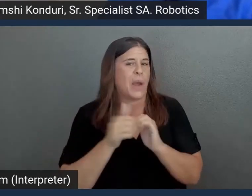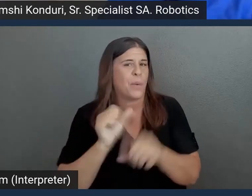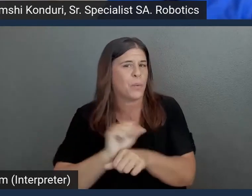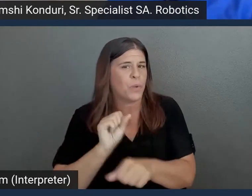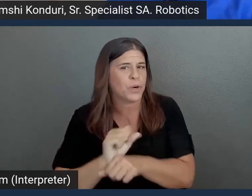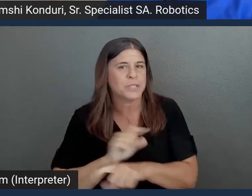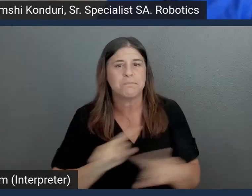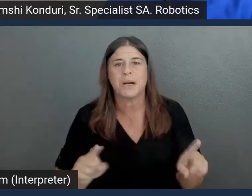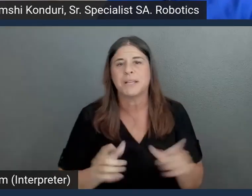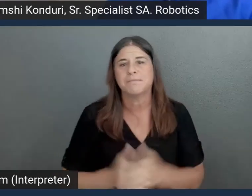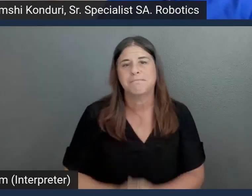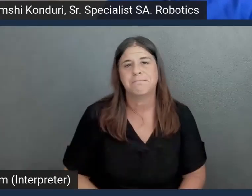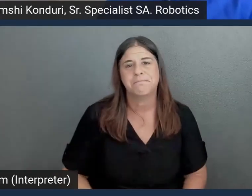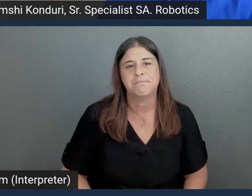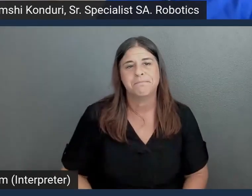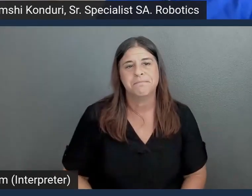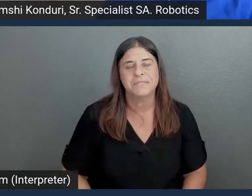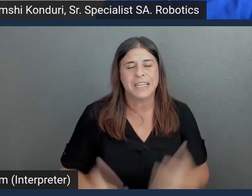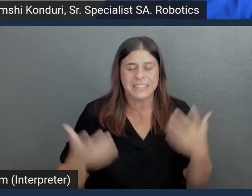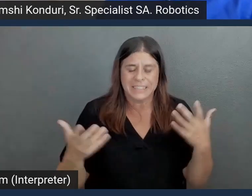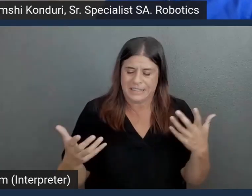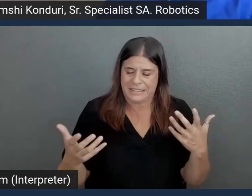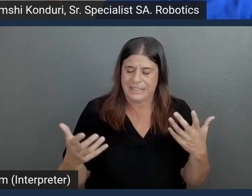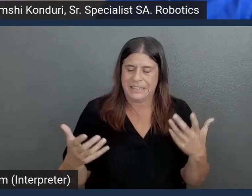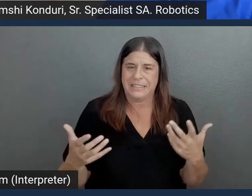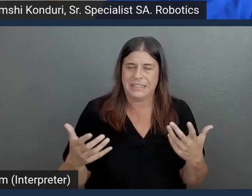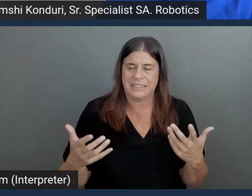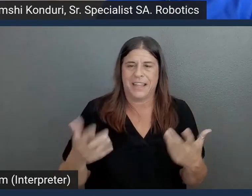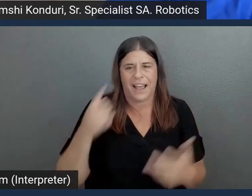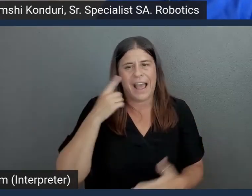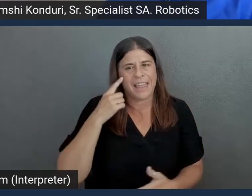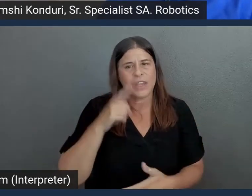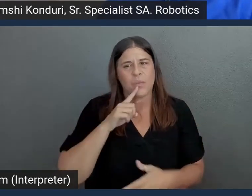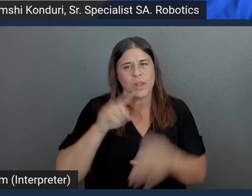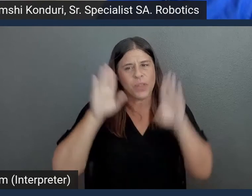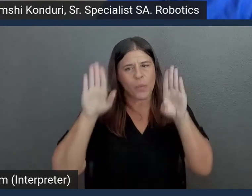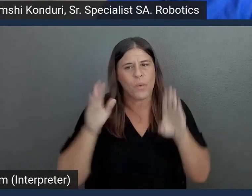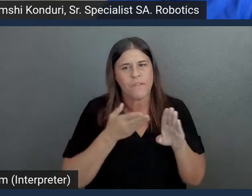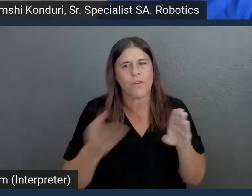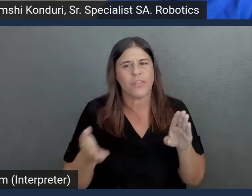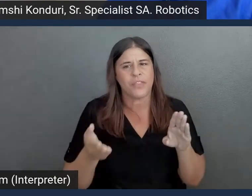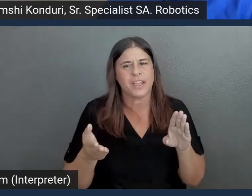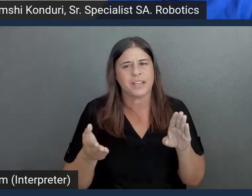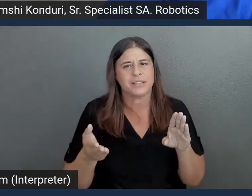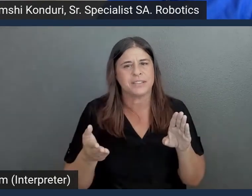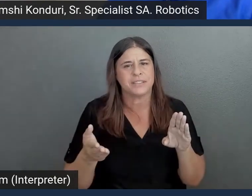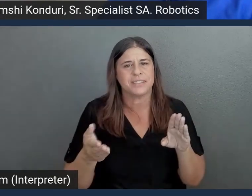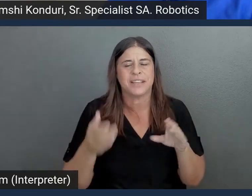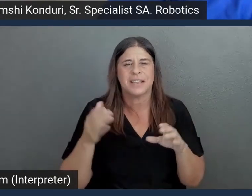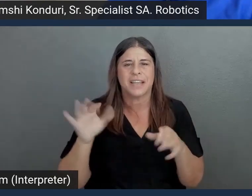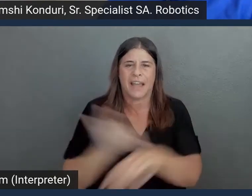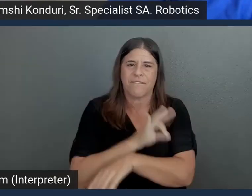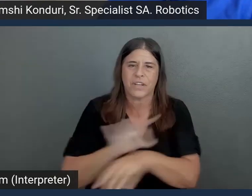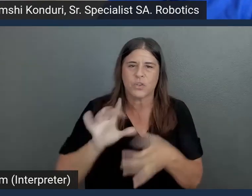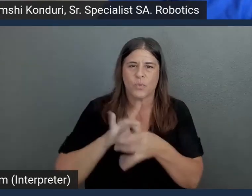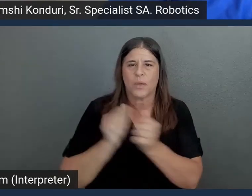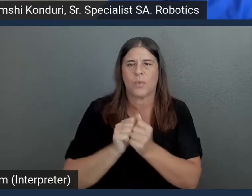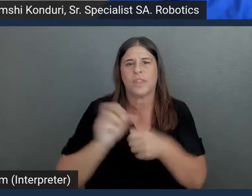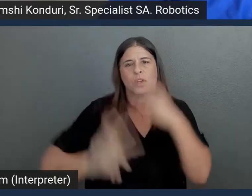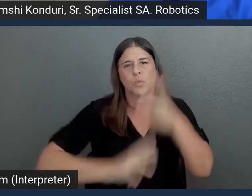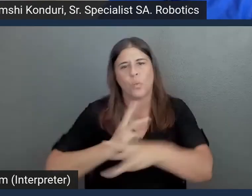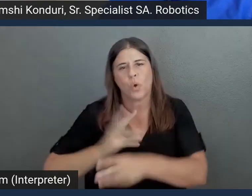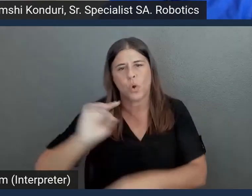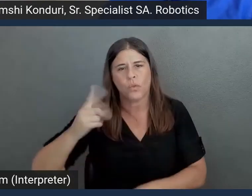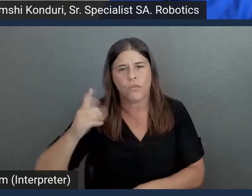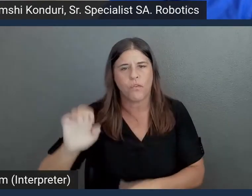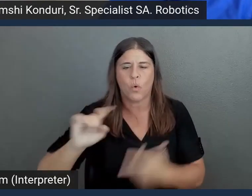But I think one of the wonderful things about the RoboMaker and all the features from it, including WorldForge and this